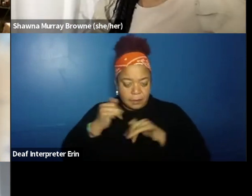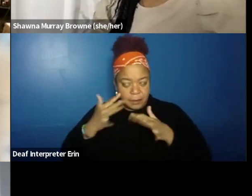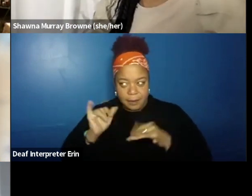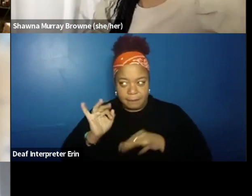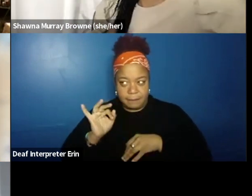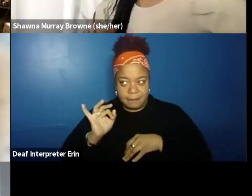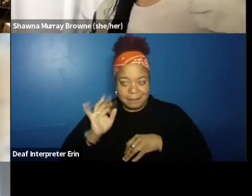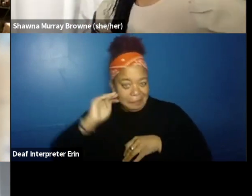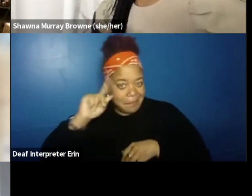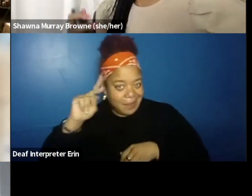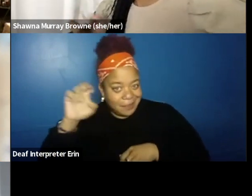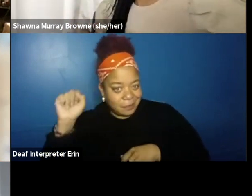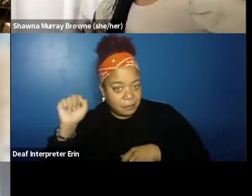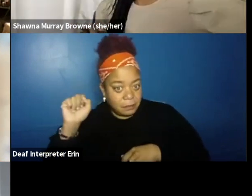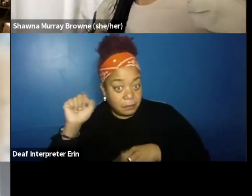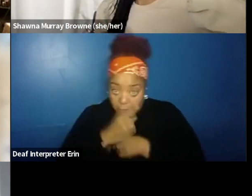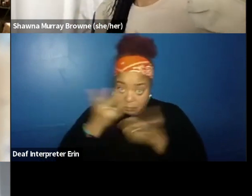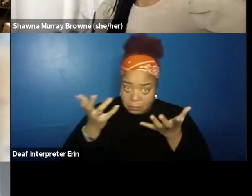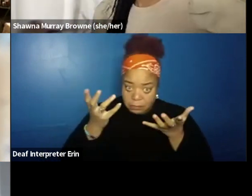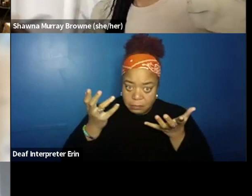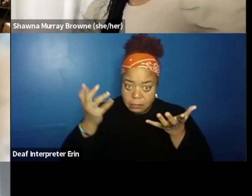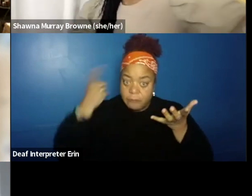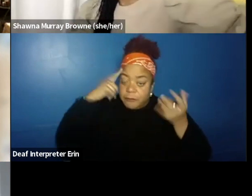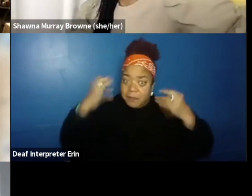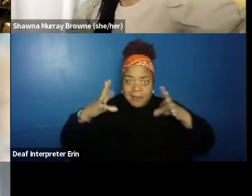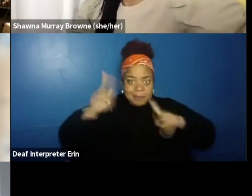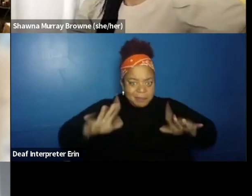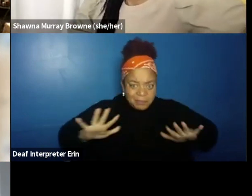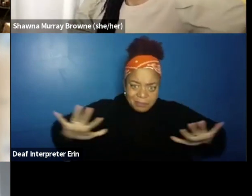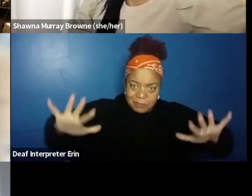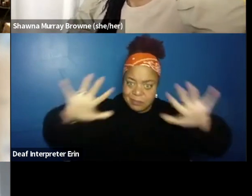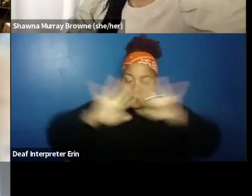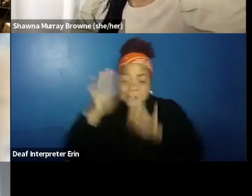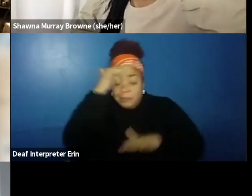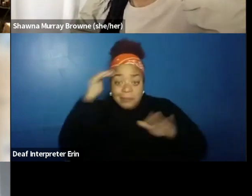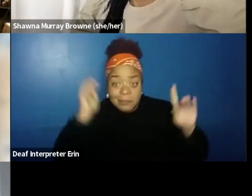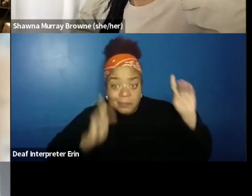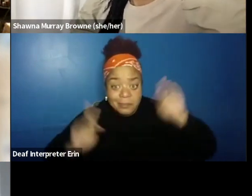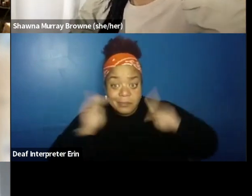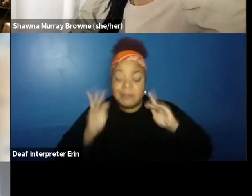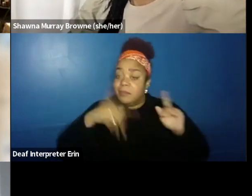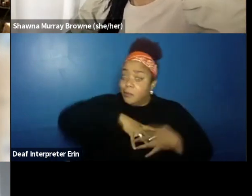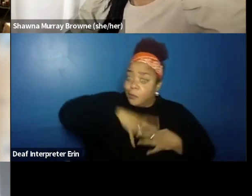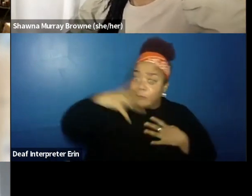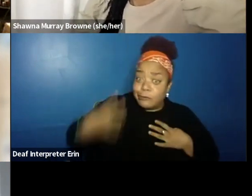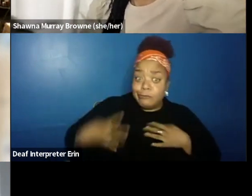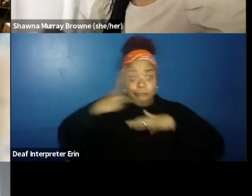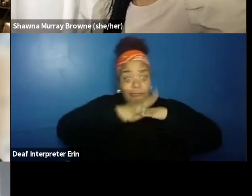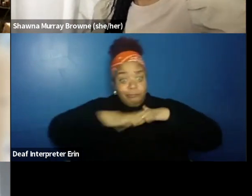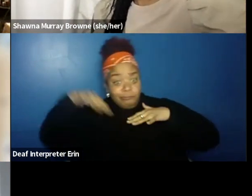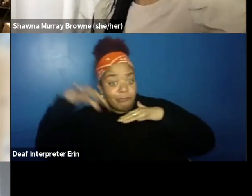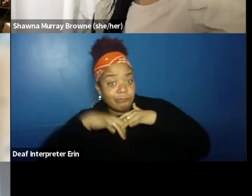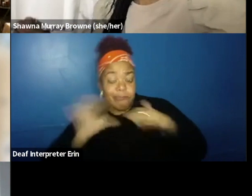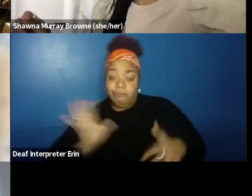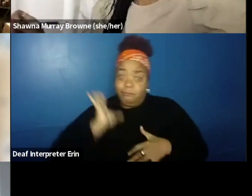don't, for many people, Black people, queer people, Indigenous people, trans people, we don't understand these things